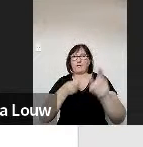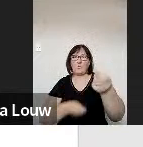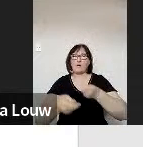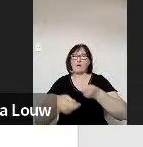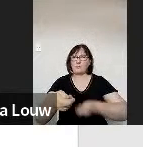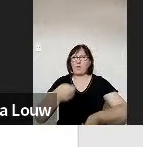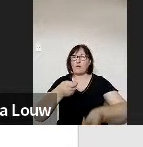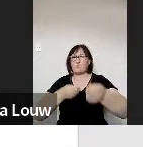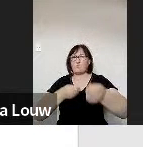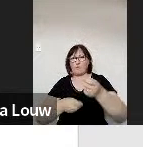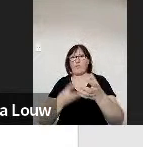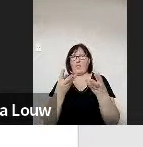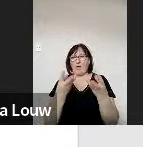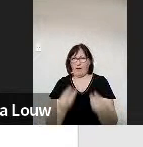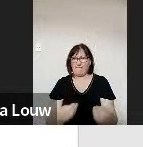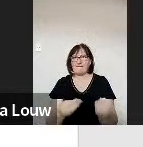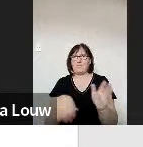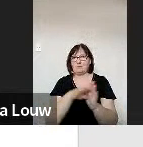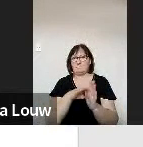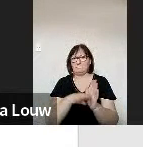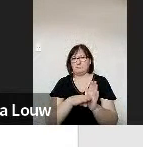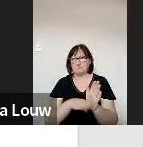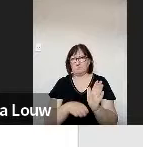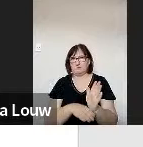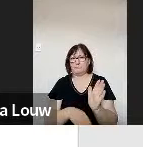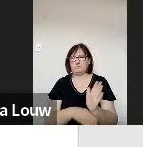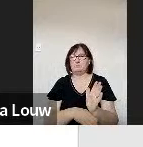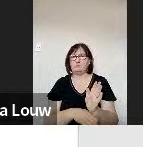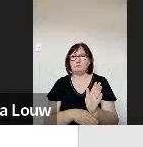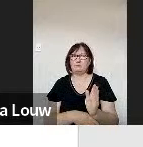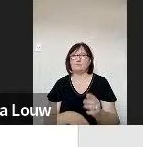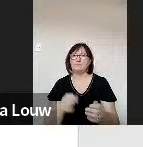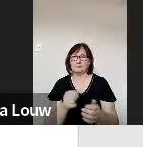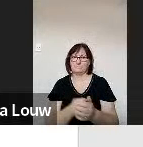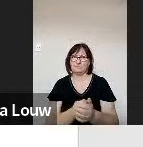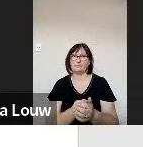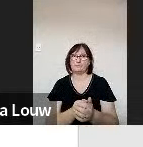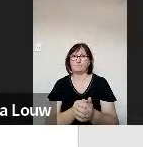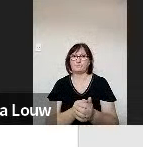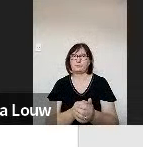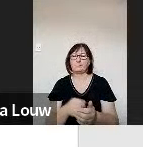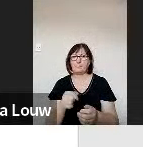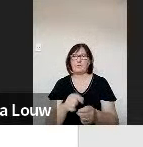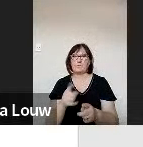evidence on the Schedule 1, Part 1 page, which I showed.